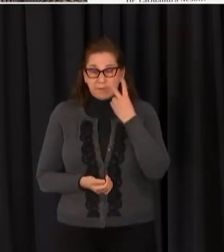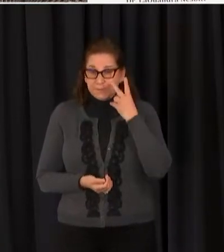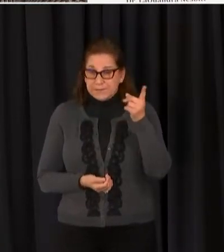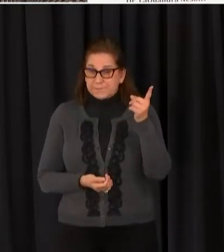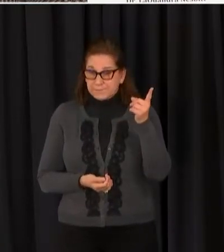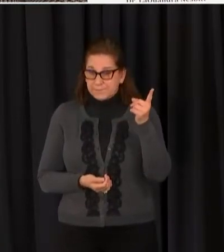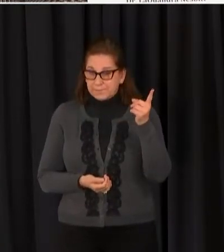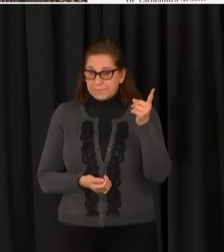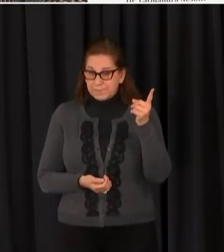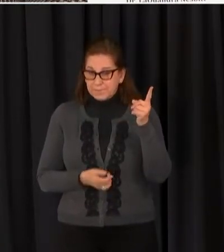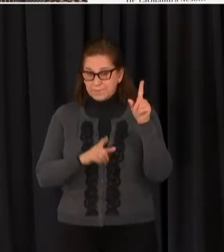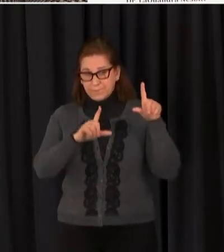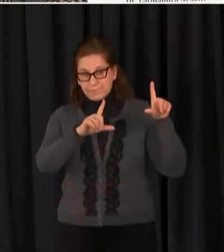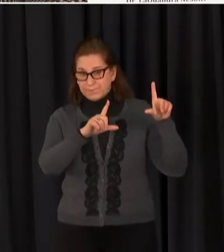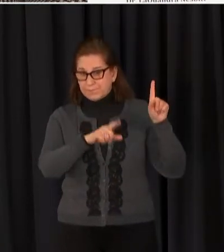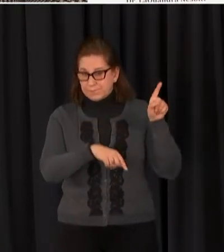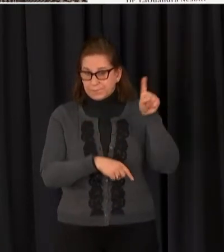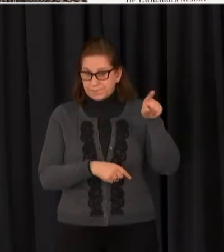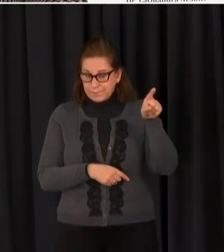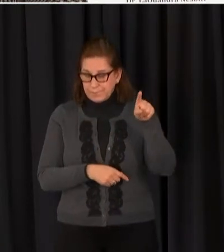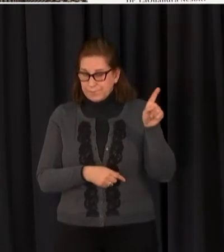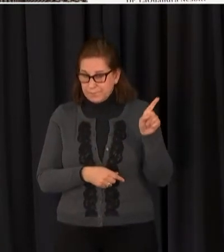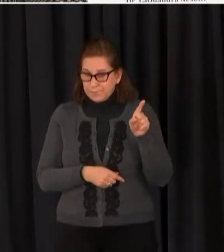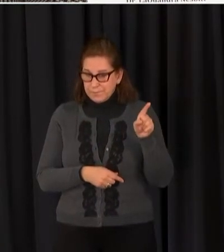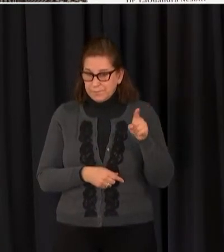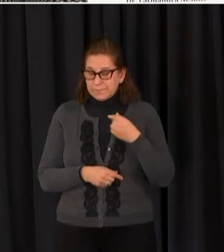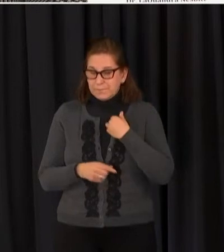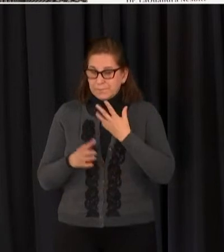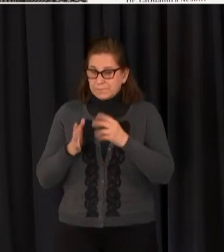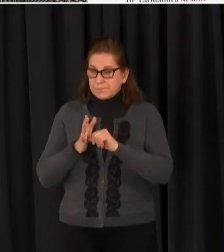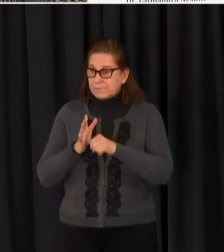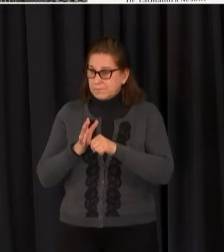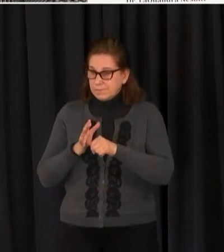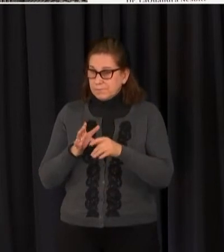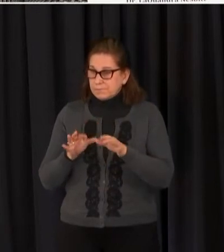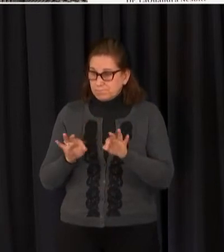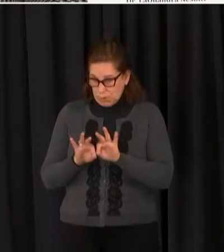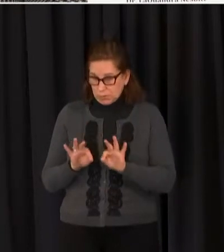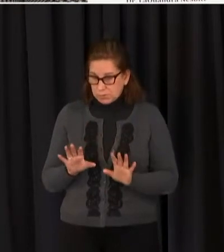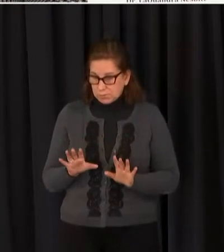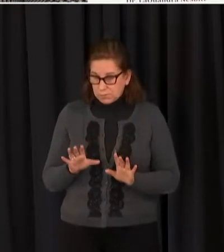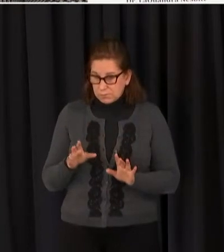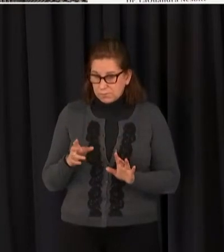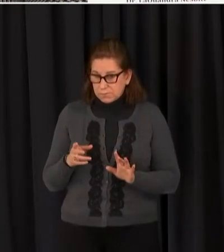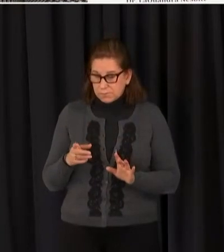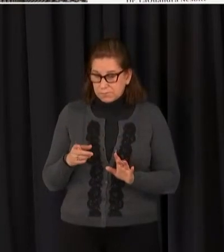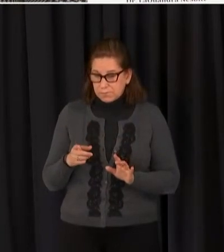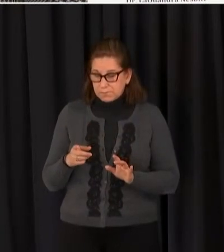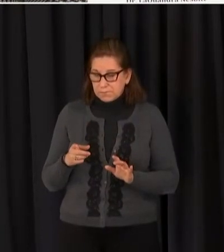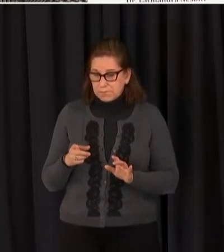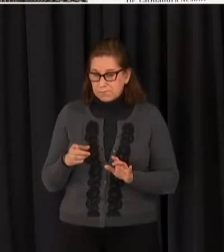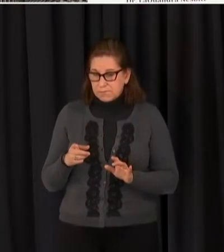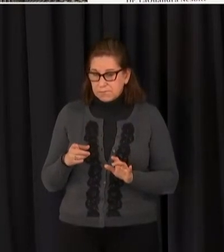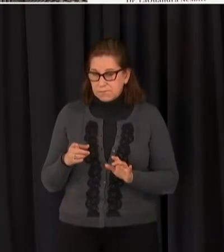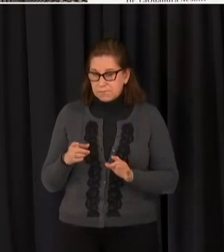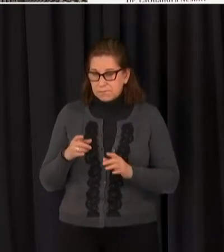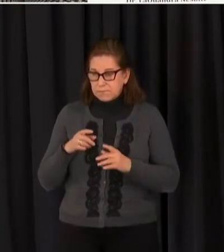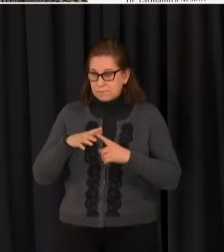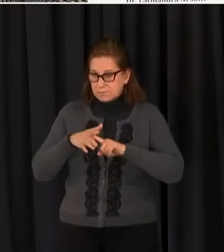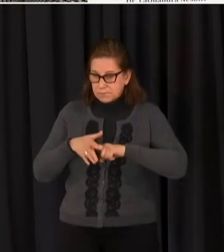we do show that, again, emphasizing why it's important to, if you are able to